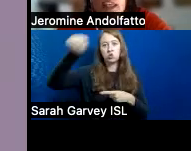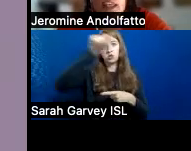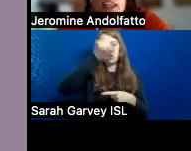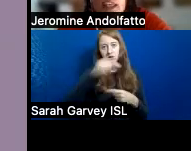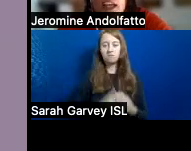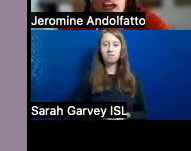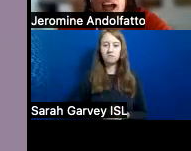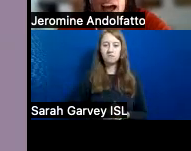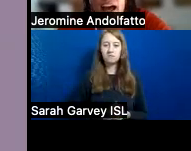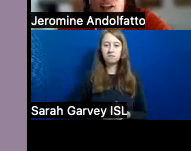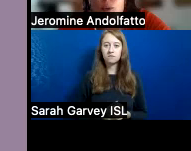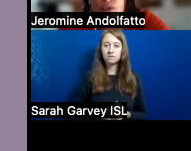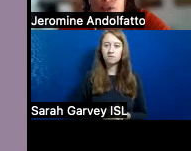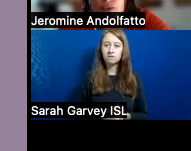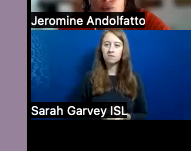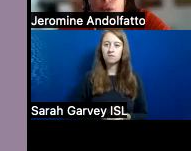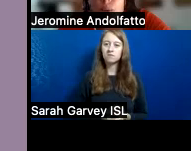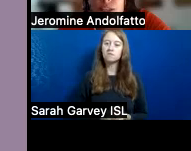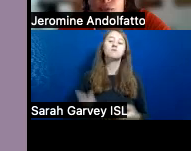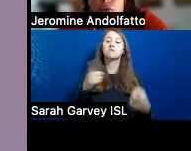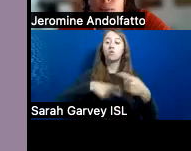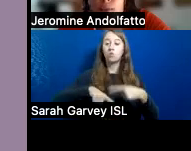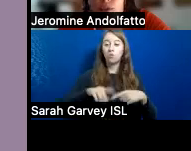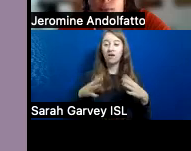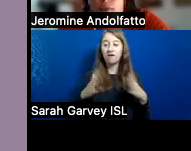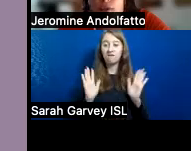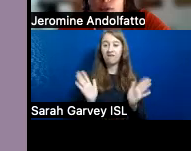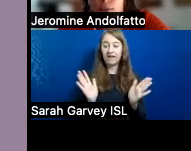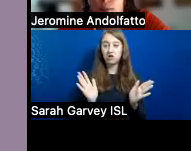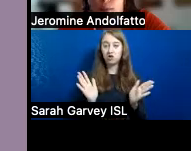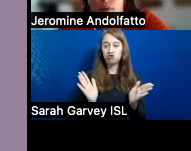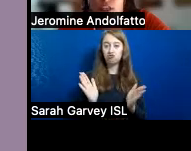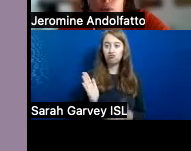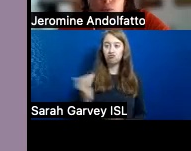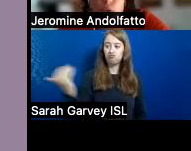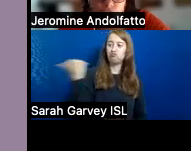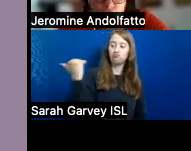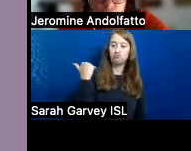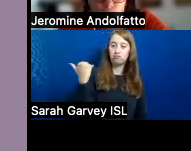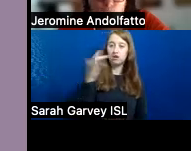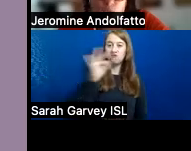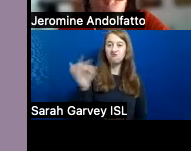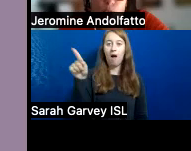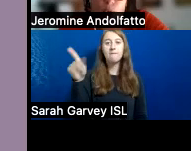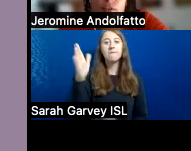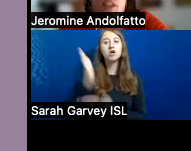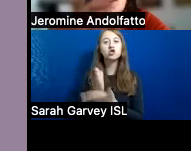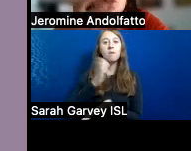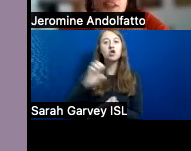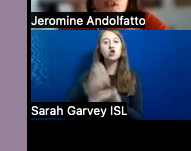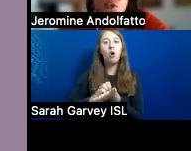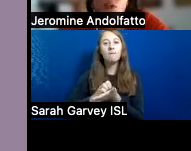We had also requests from some of the EU politicians we work with,